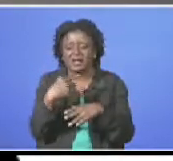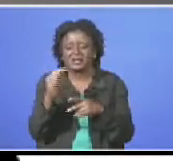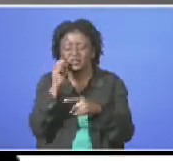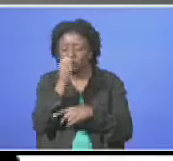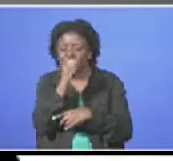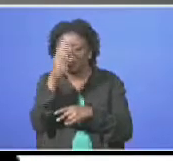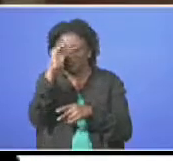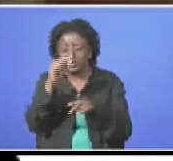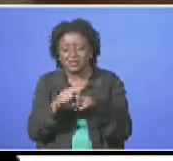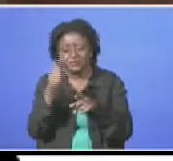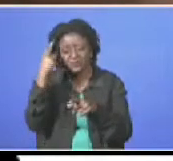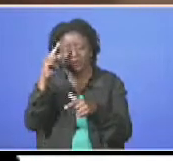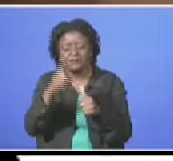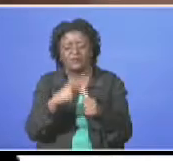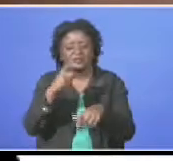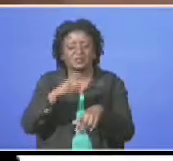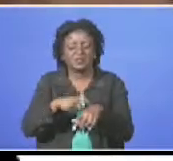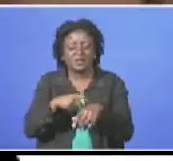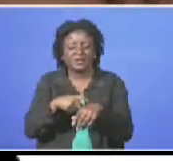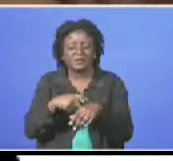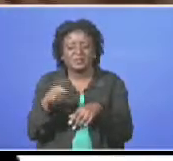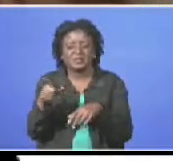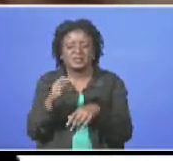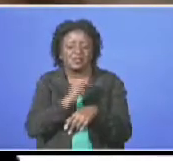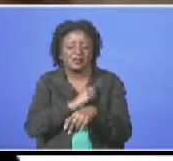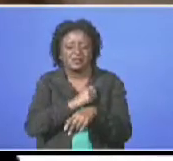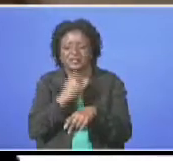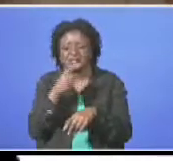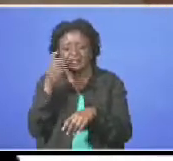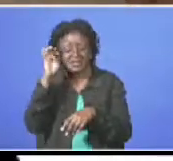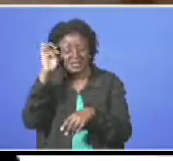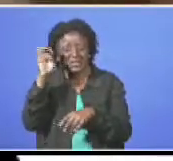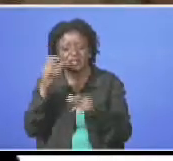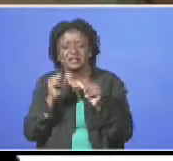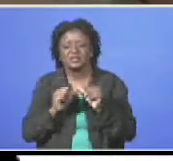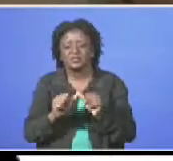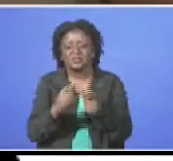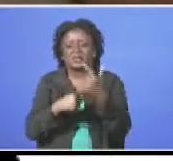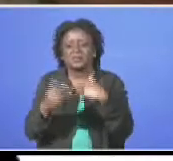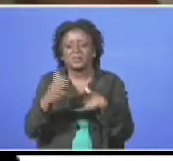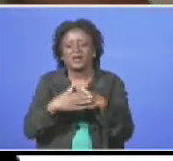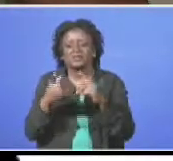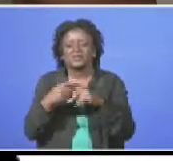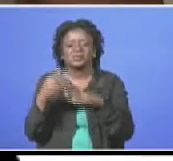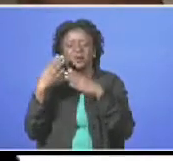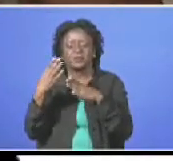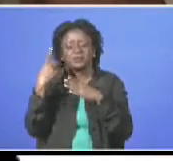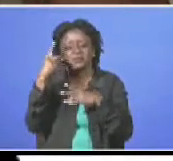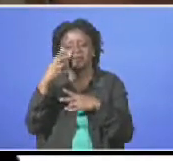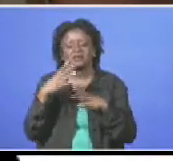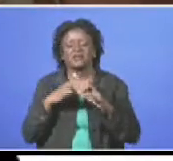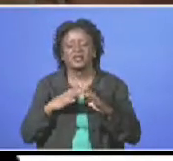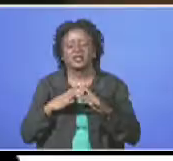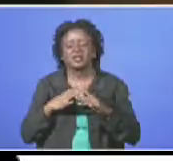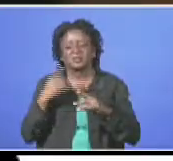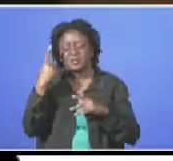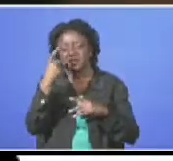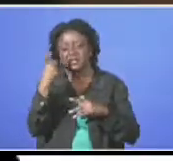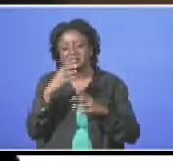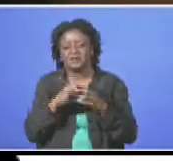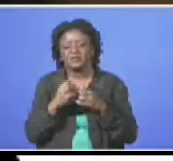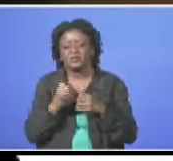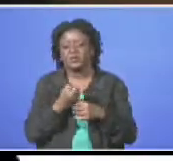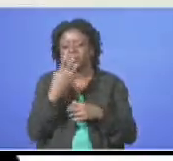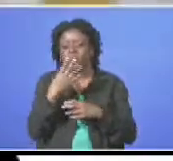Sisto Serafini says that he keeps coming back to the Bahamas for vacation with his family because of the warm hospitality.